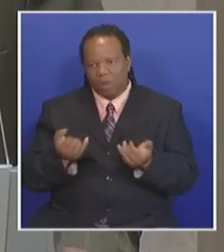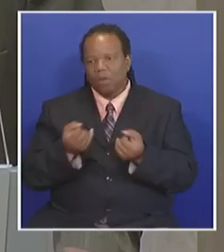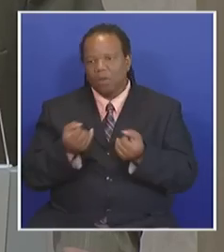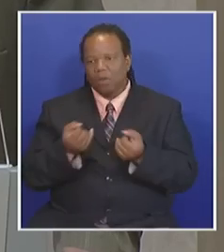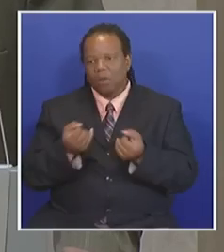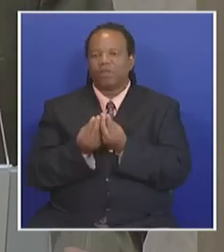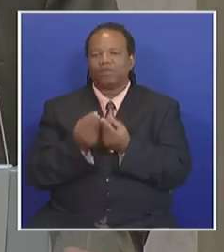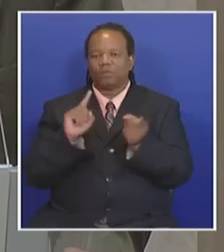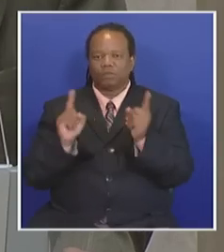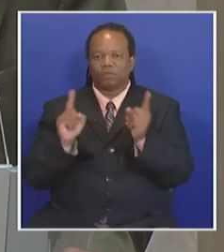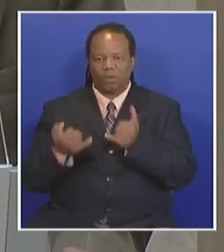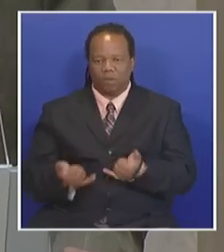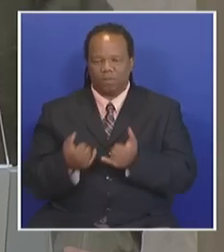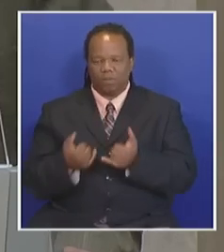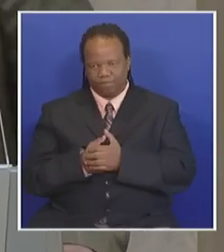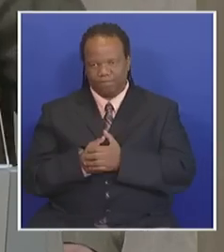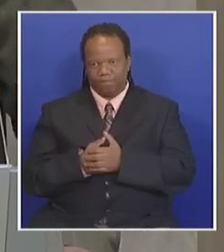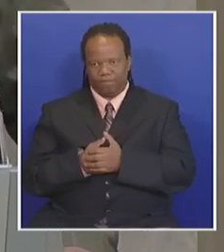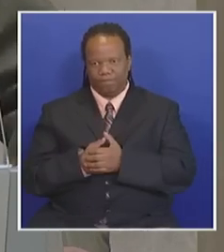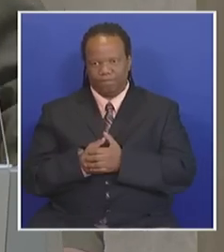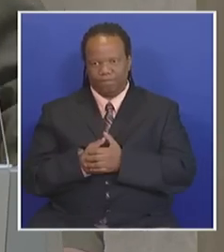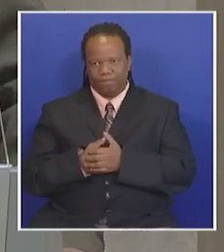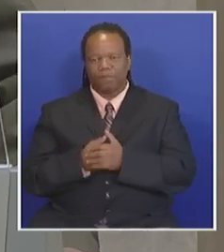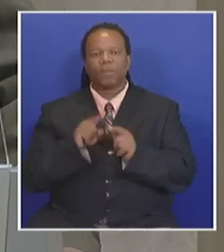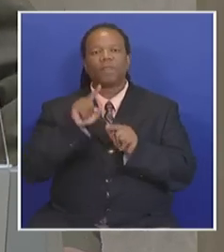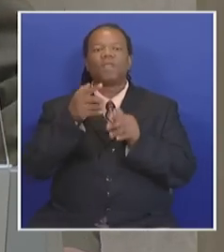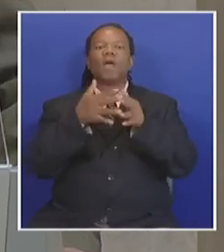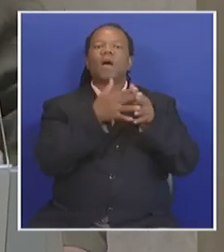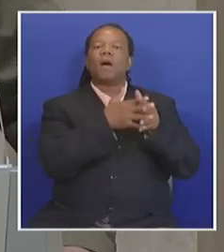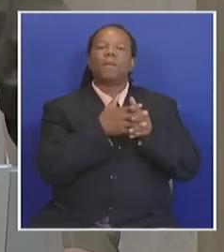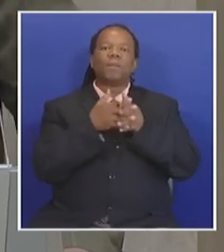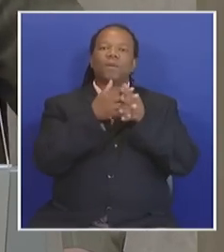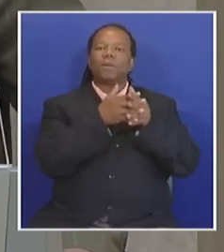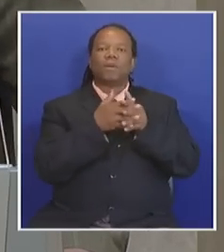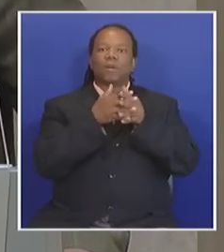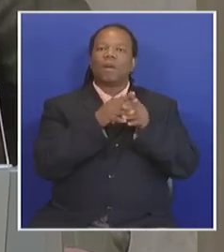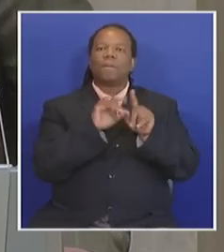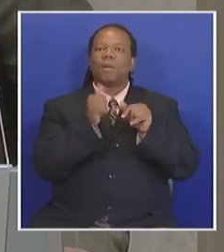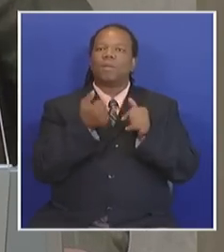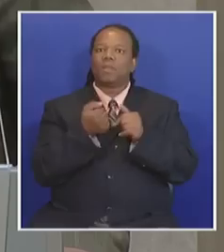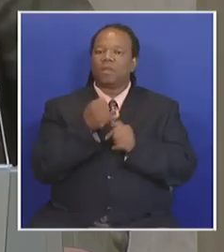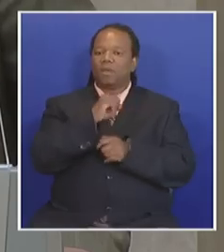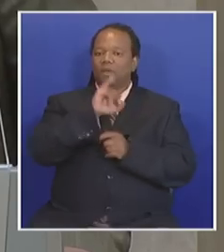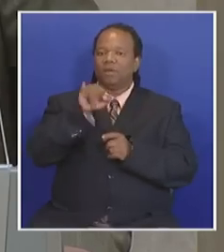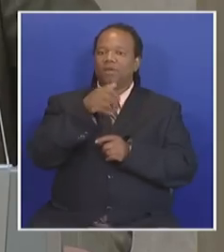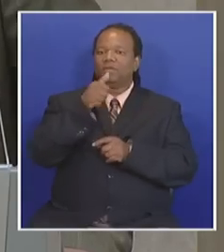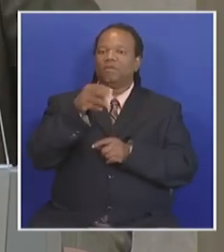change. The African-American writer and civil rights activist James Baldwin aptly warns us